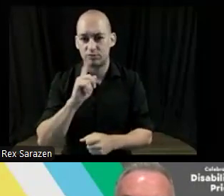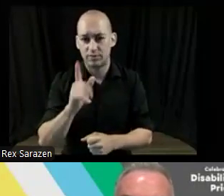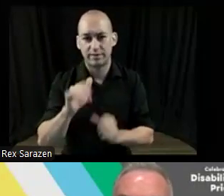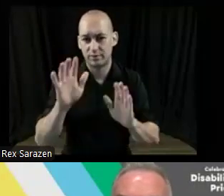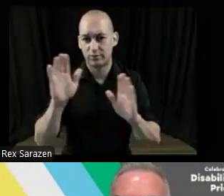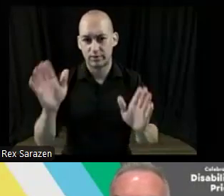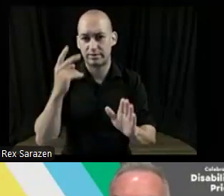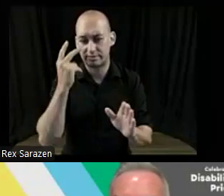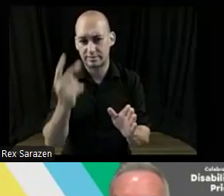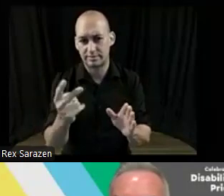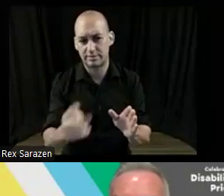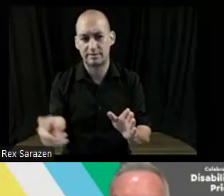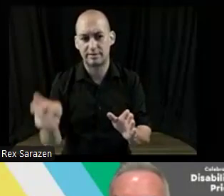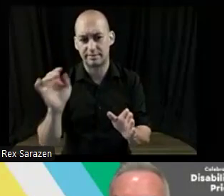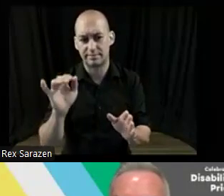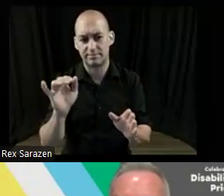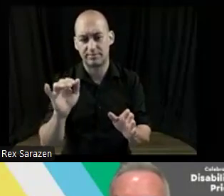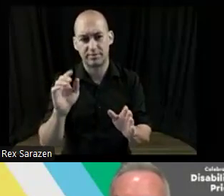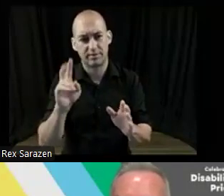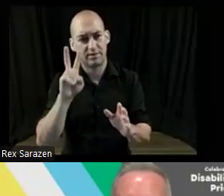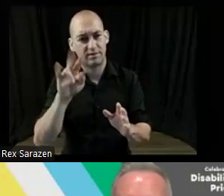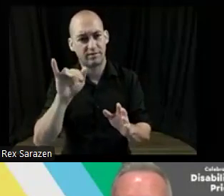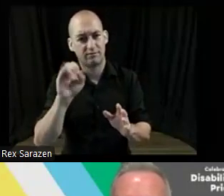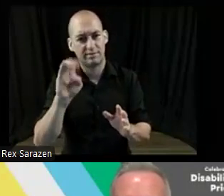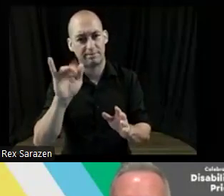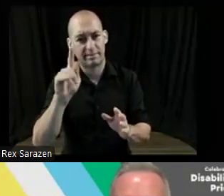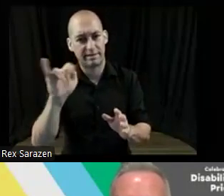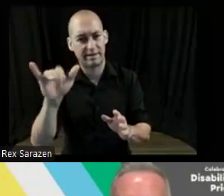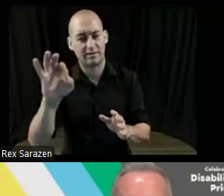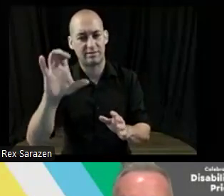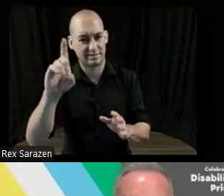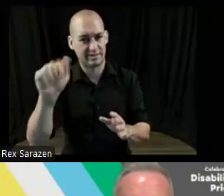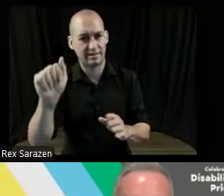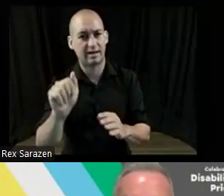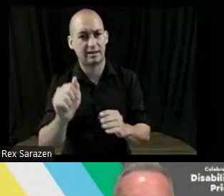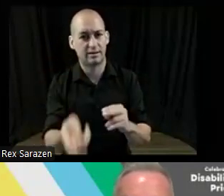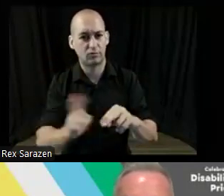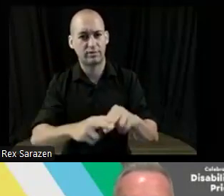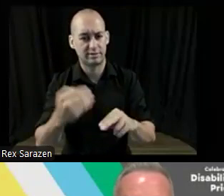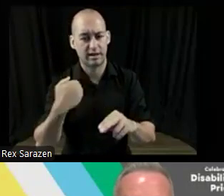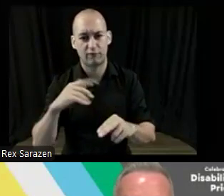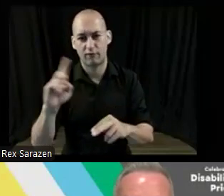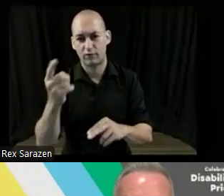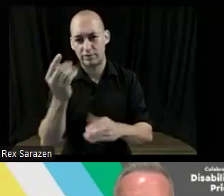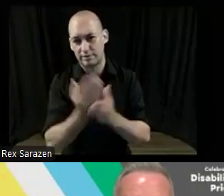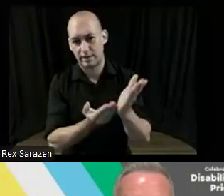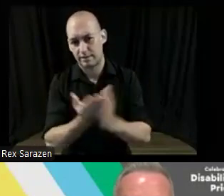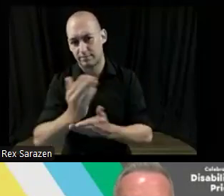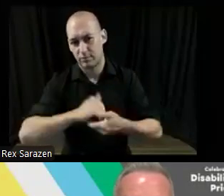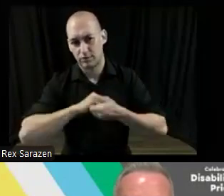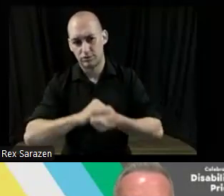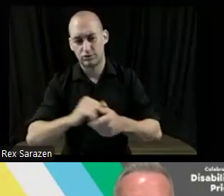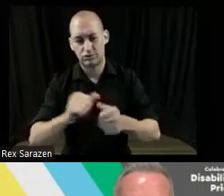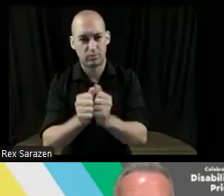to see the visibility of CDA increase and be able to have firsthand partnership with CDA.